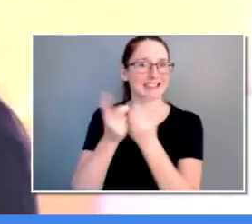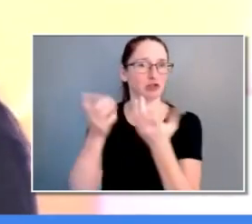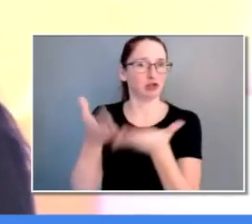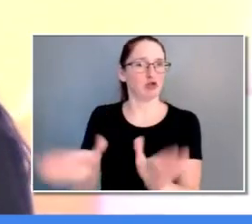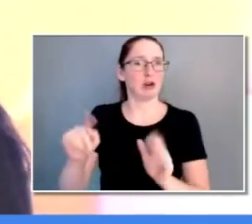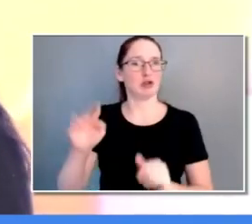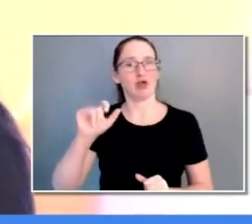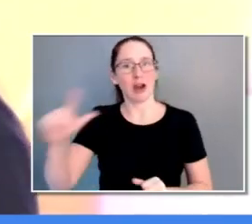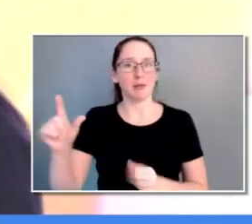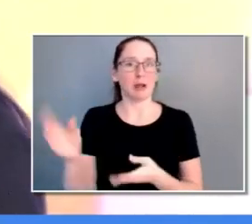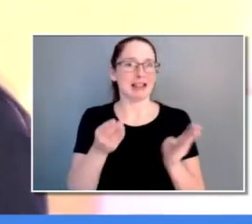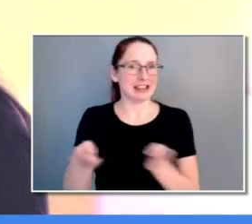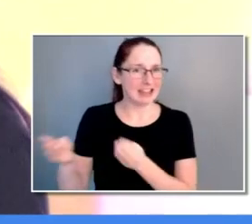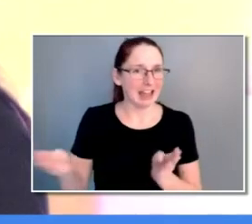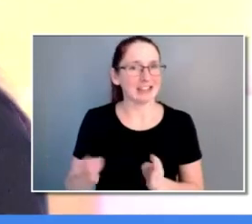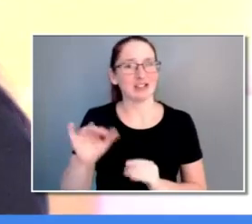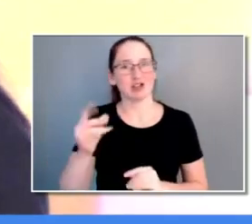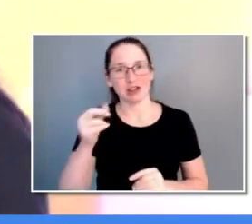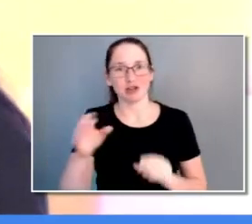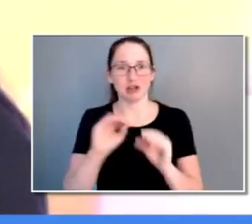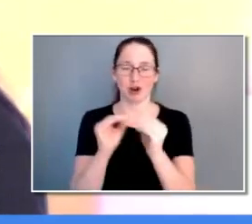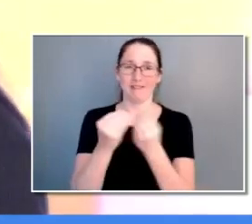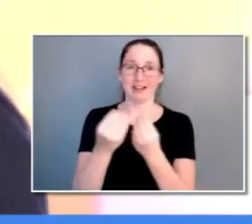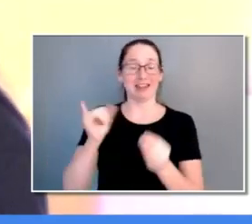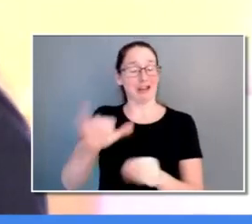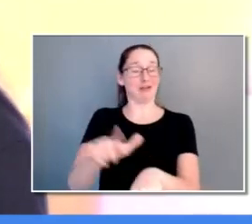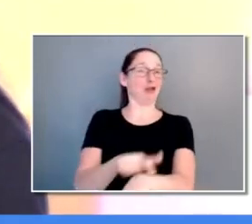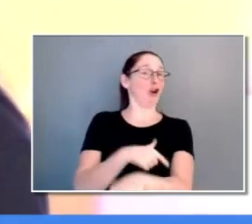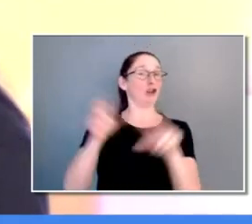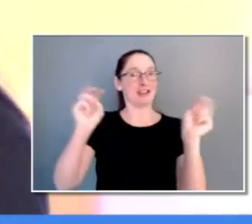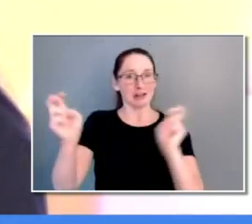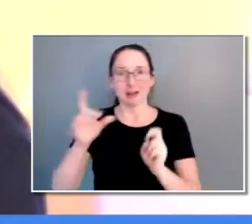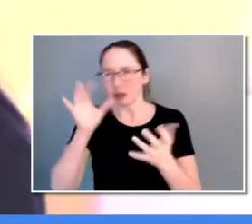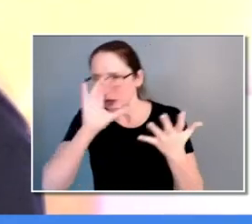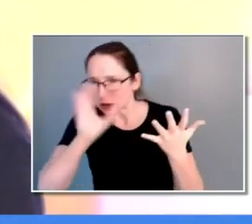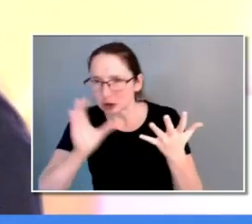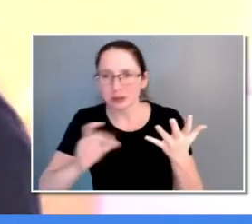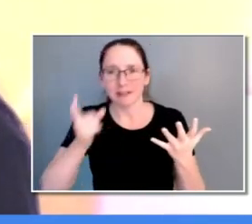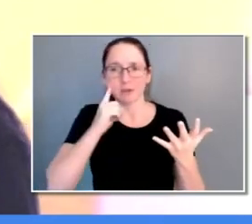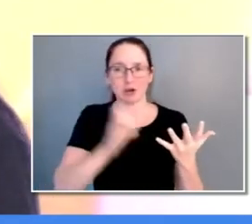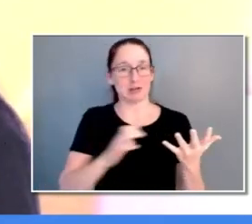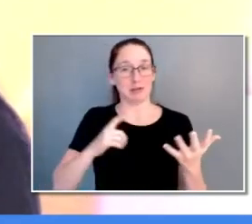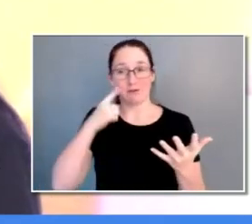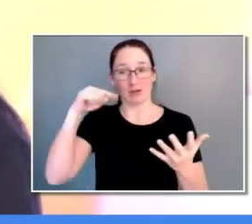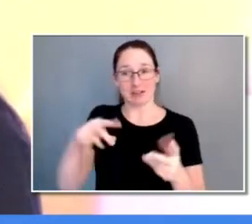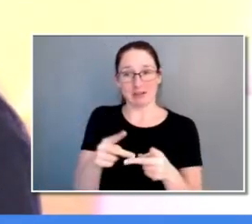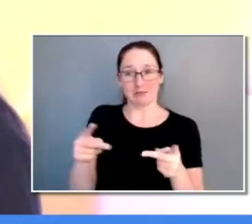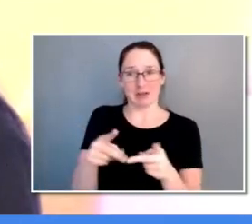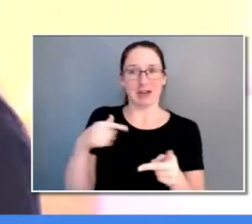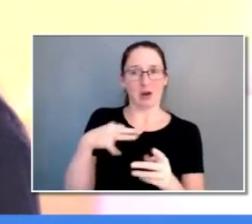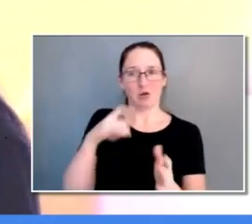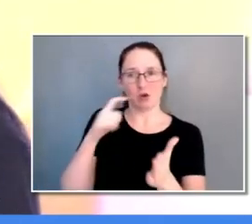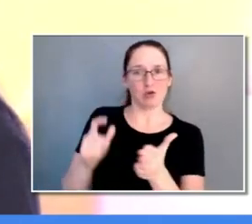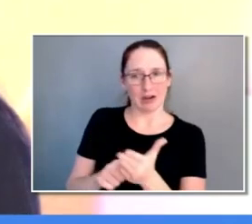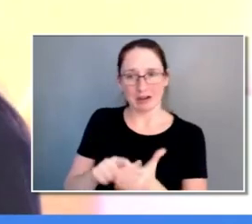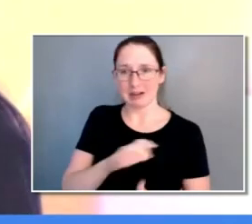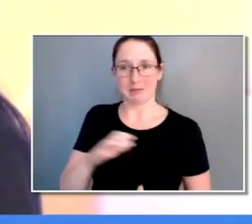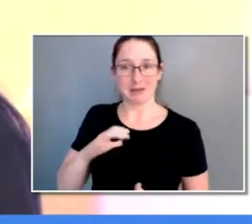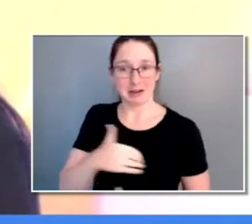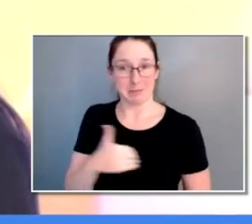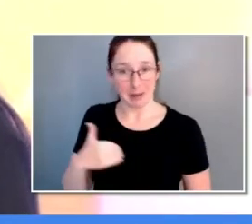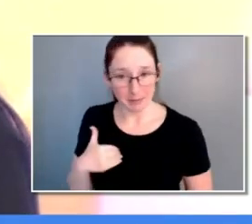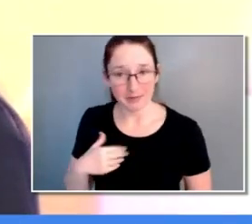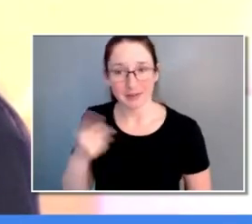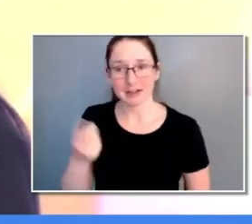That is a long title. As chair of this search committee for this position, I want to recognize the committee members.